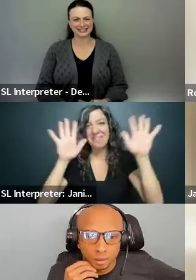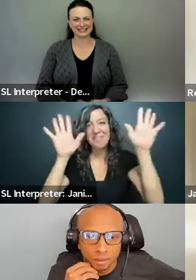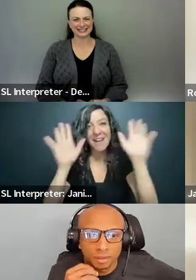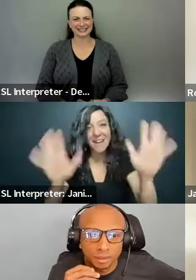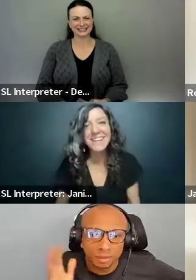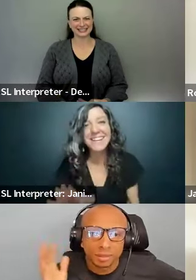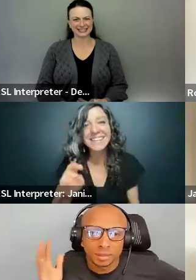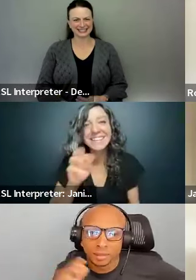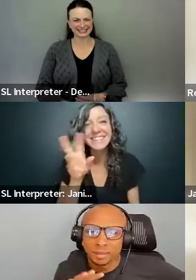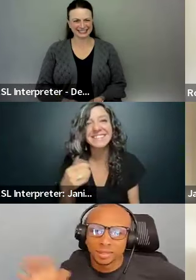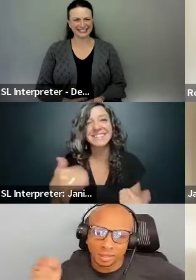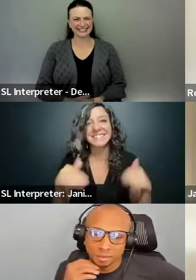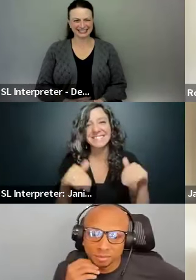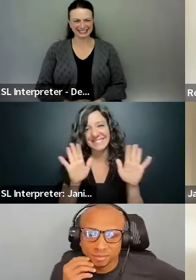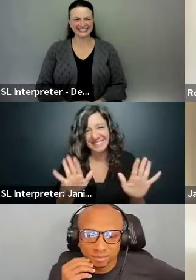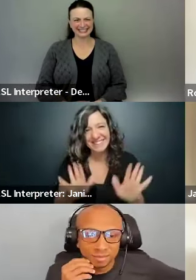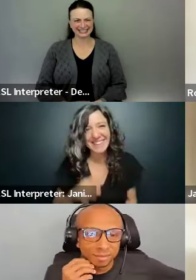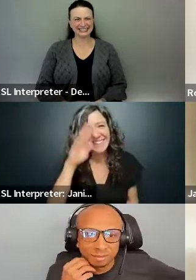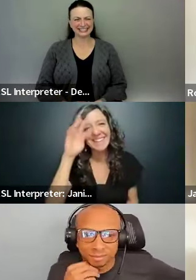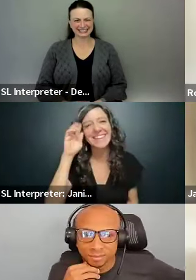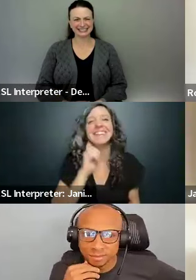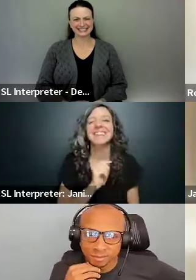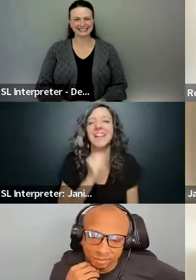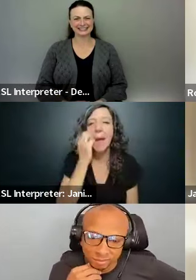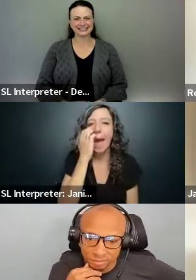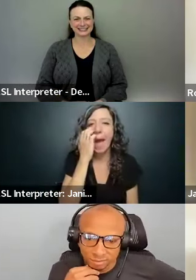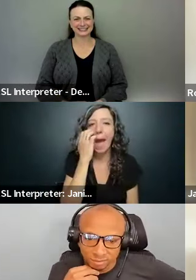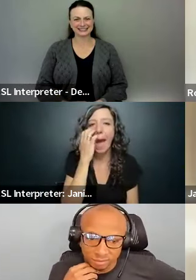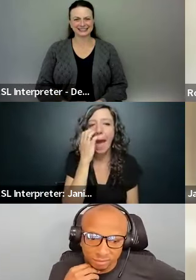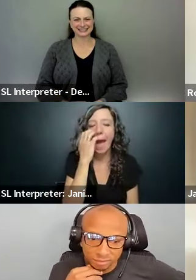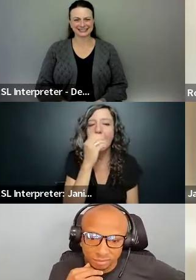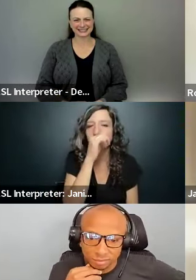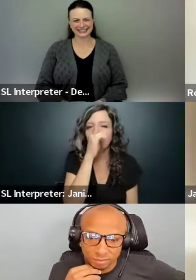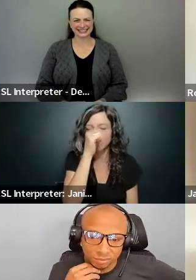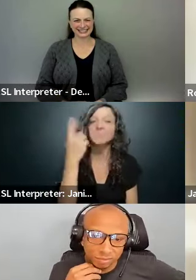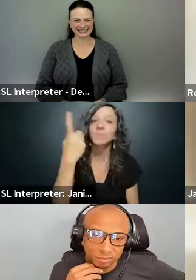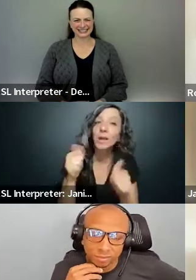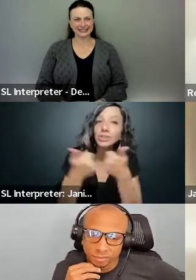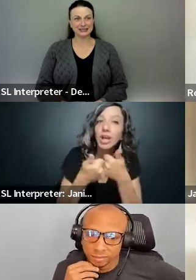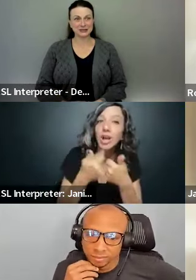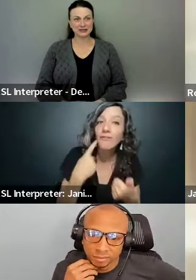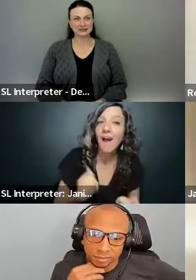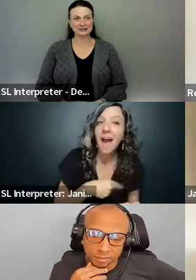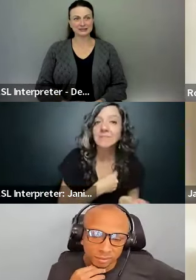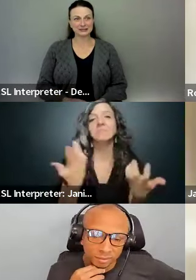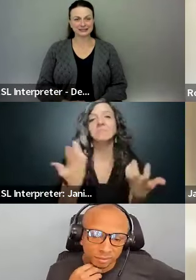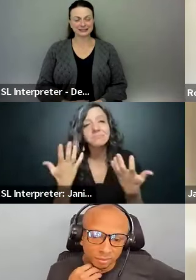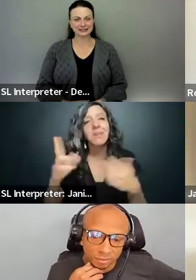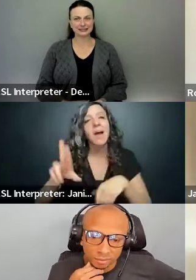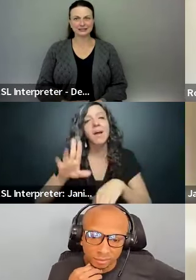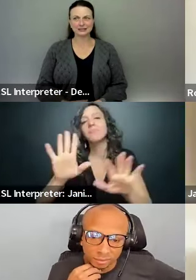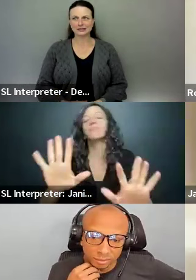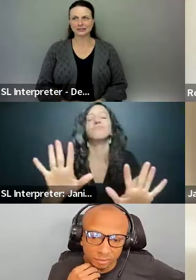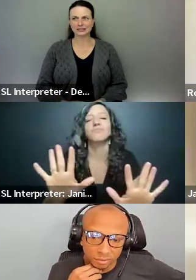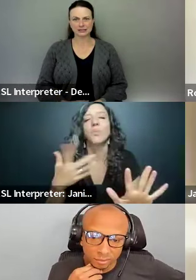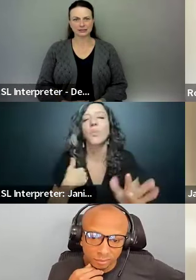Terrific. That's awesome. Very good. And so one of the challenges for us is, like, of course